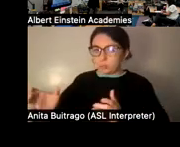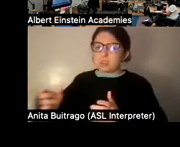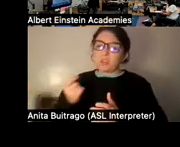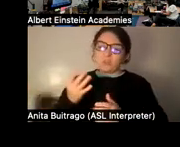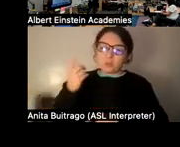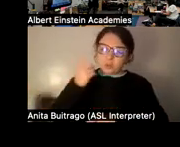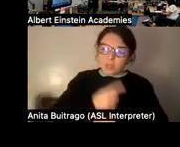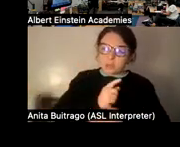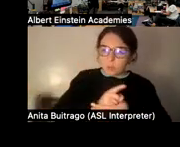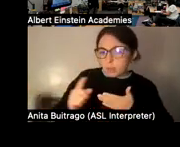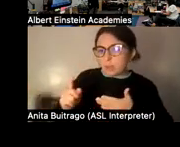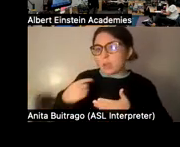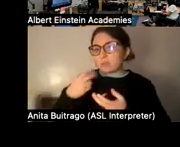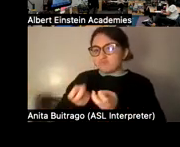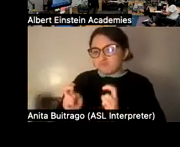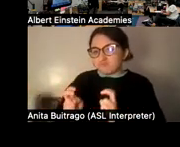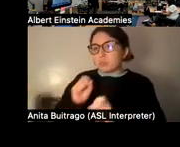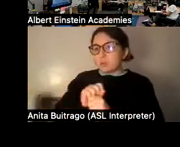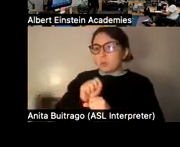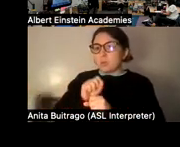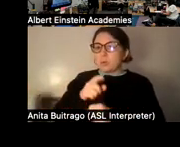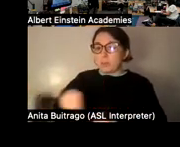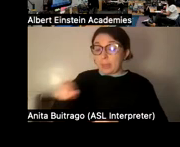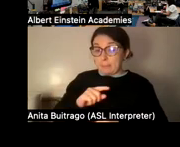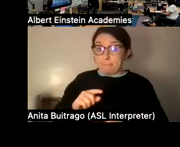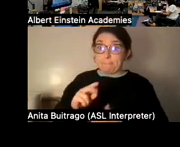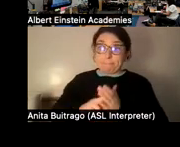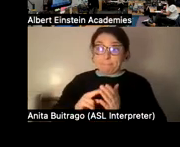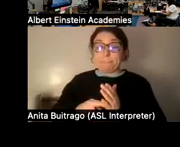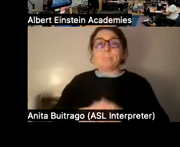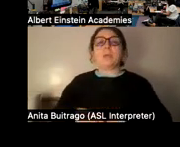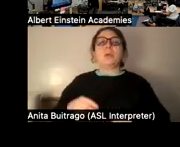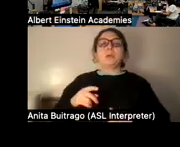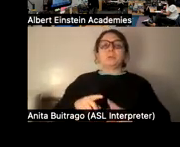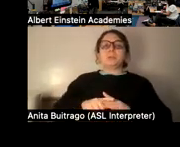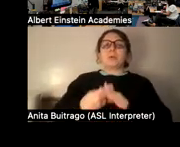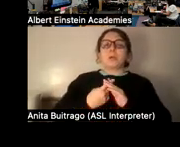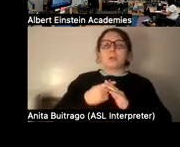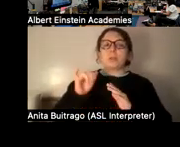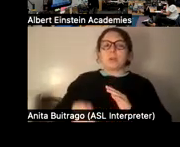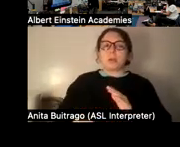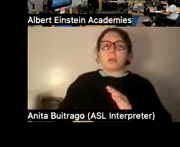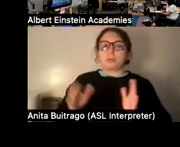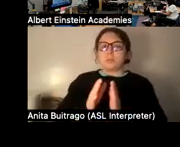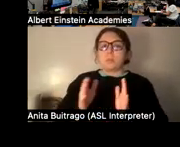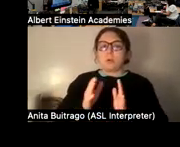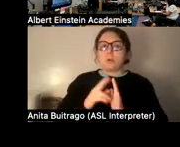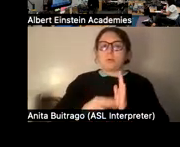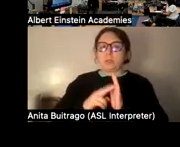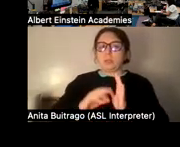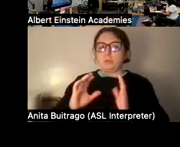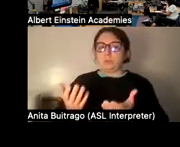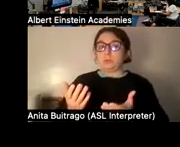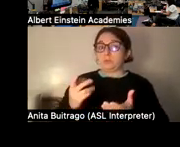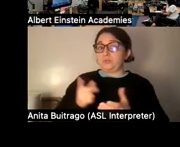well. We just started some before school reading groups. This is the first time that we're doing this. And the same thing,